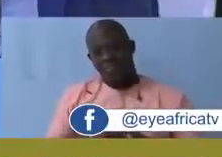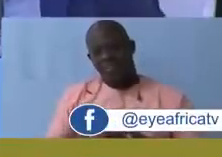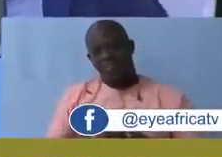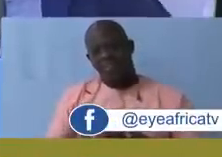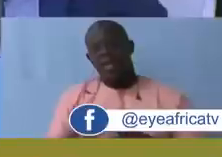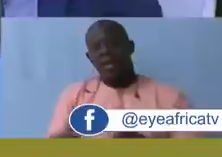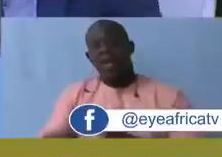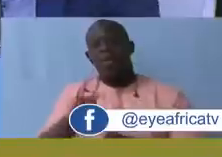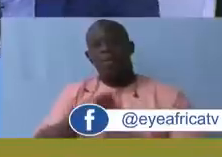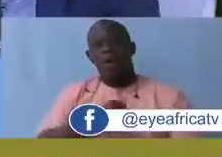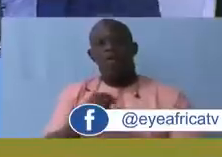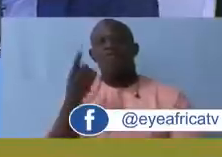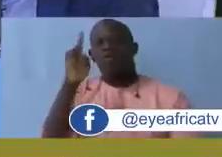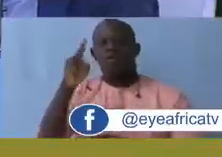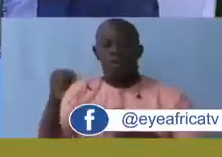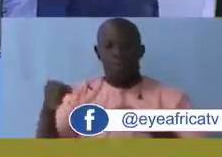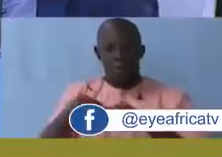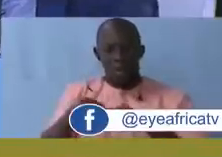My first